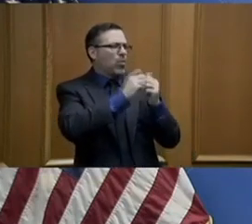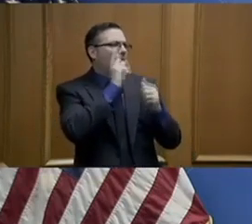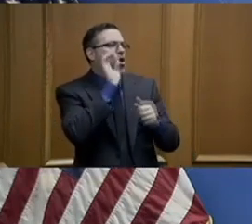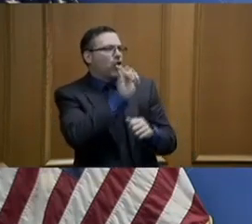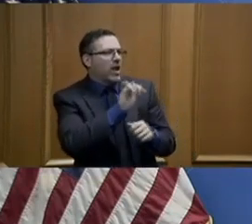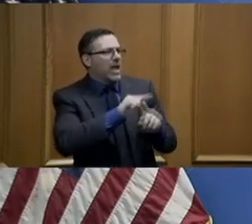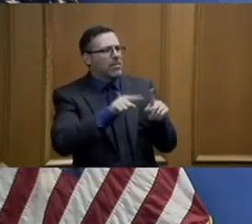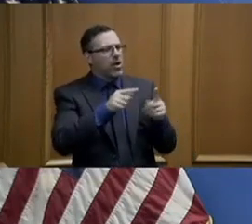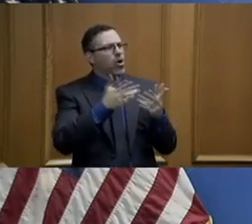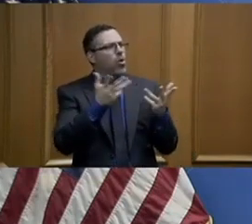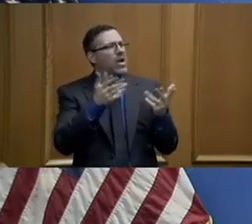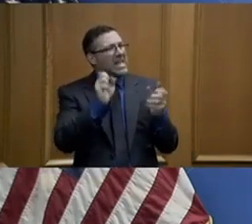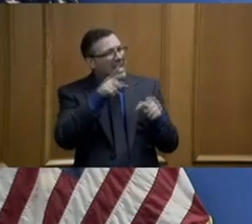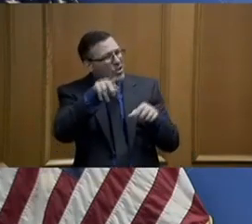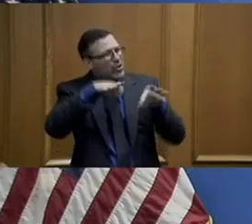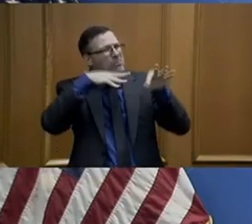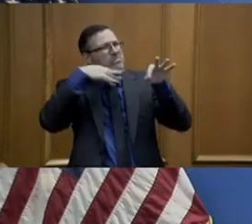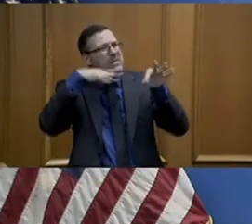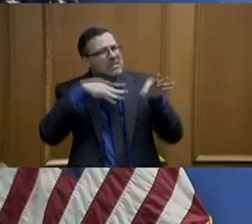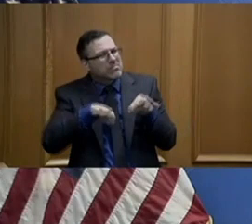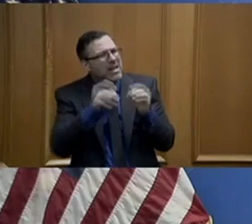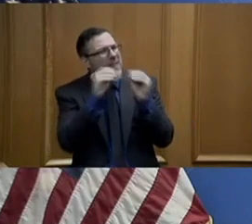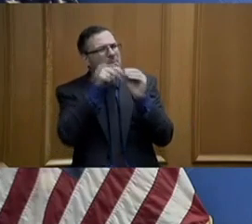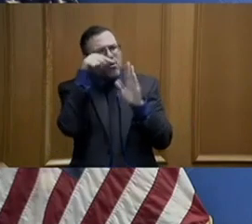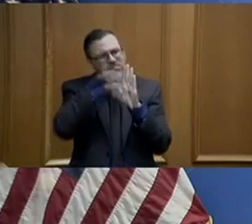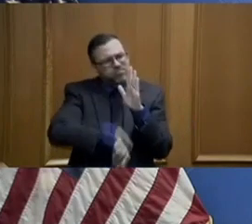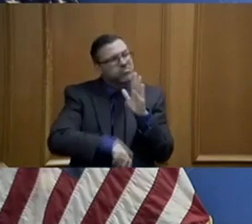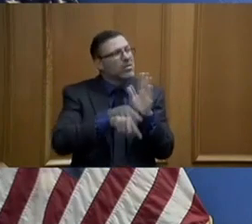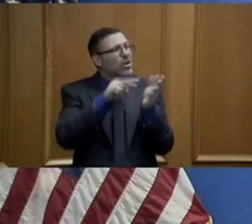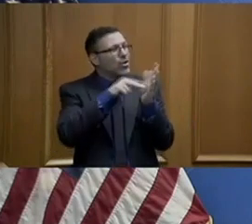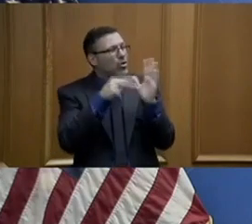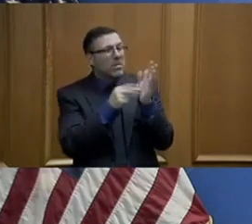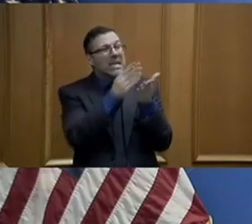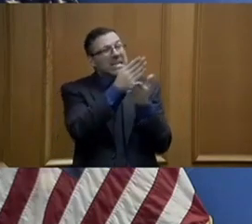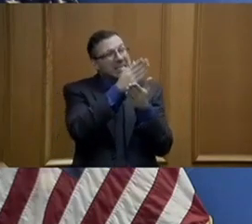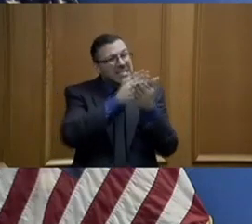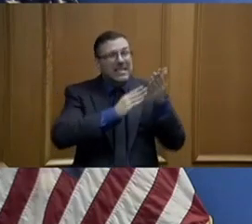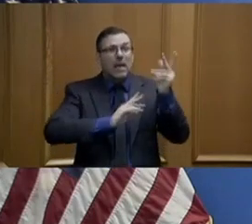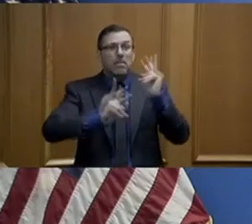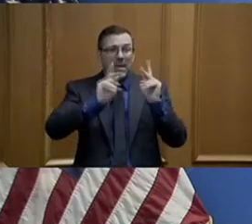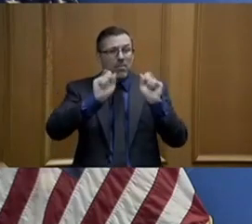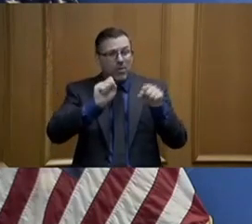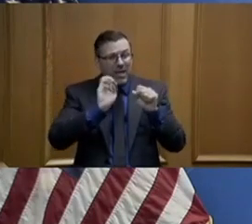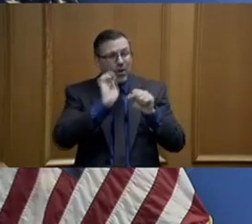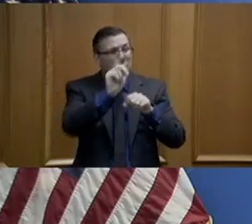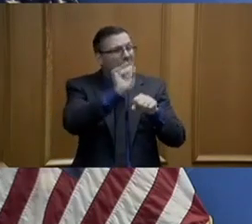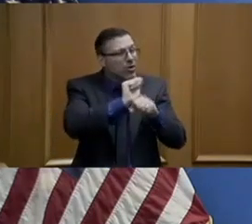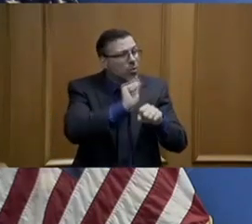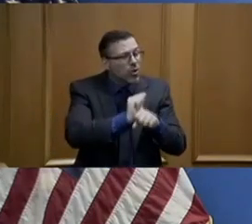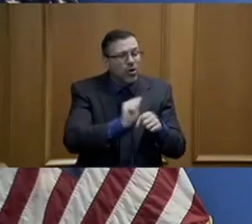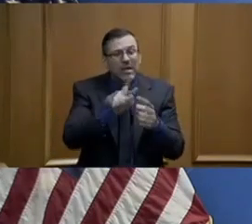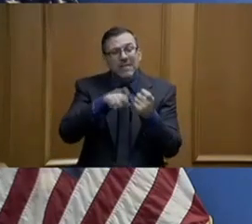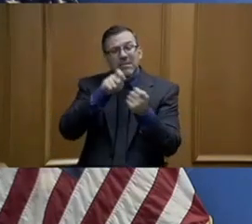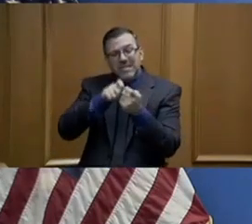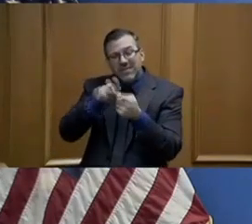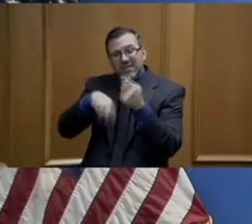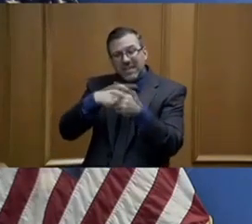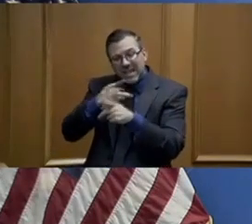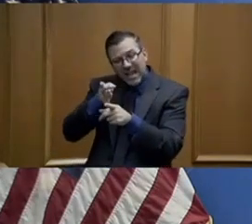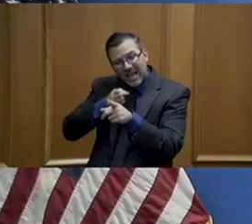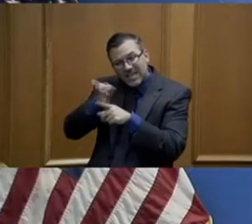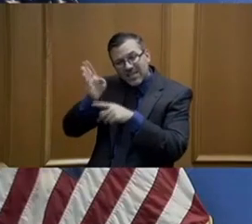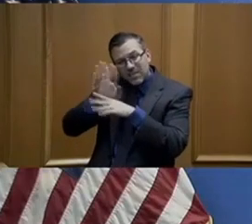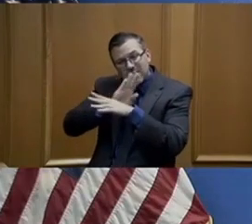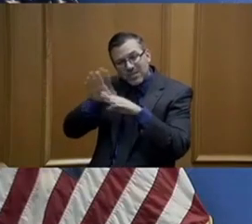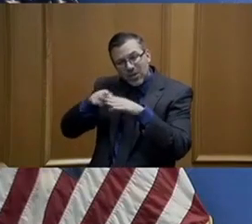Tennesseans and us an idea of what that looks like? Is it certain people can go out, certain businesses open and then others don't.